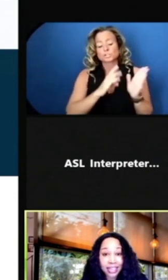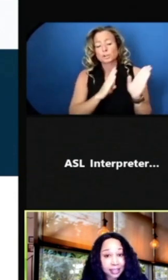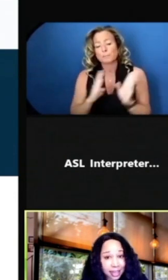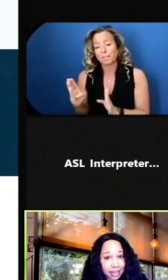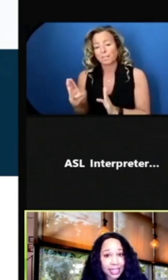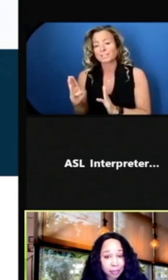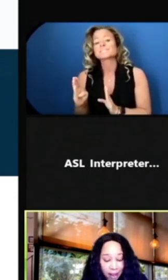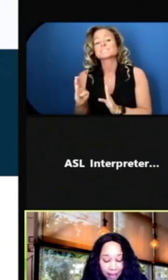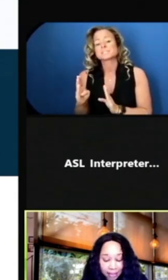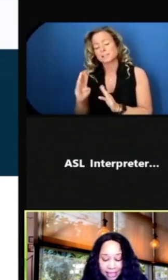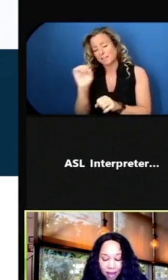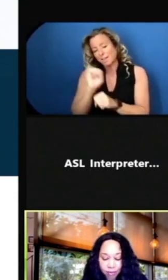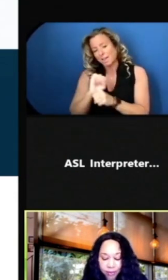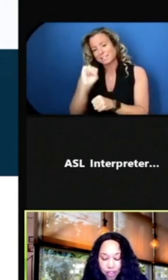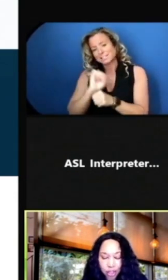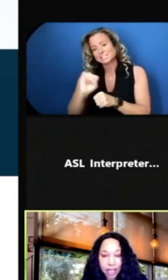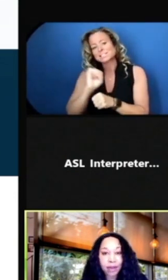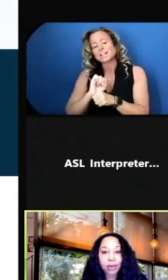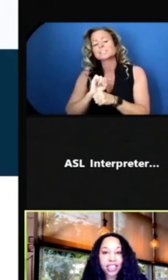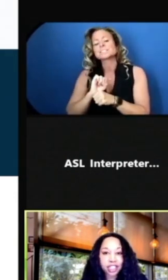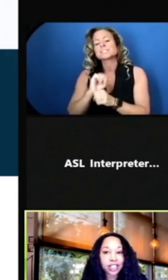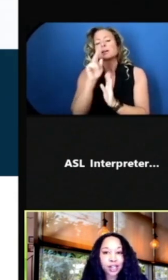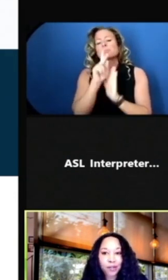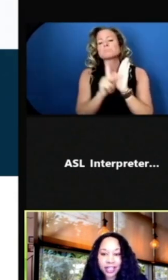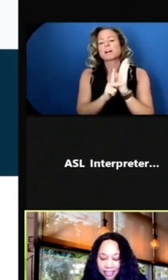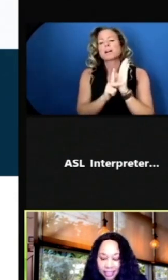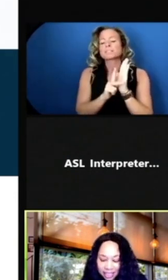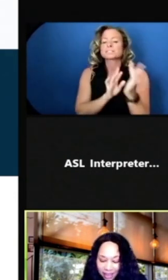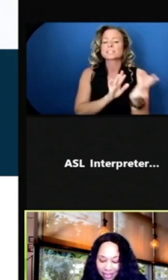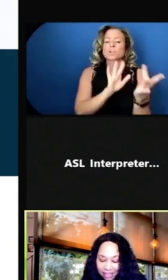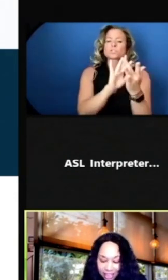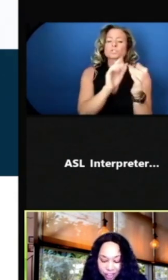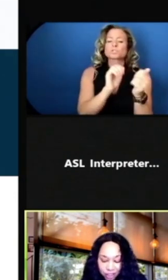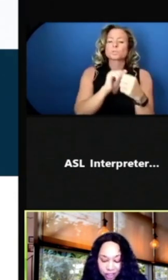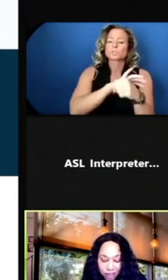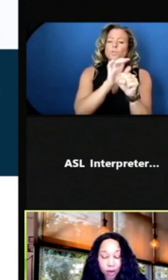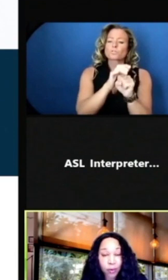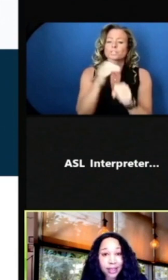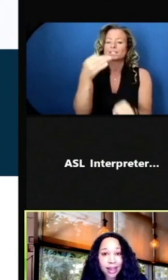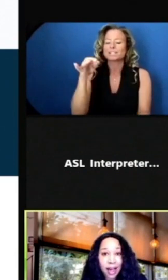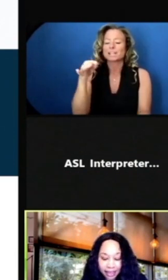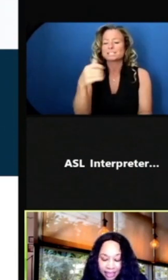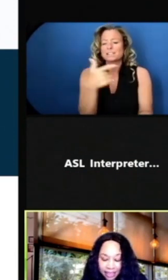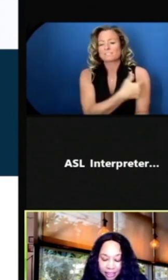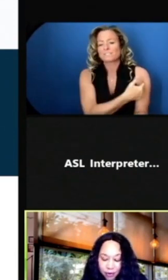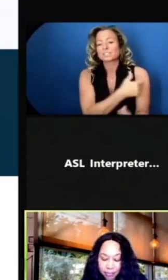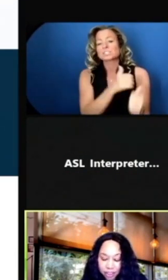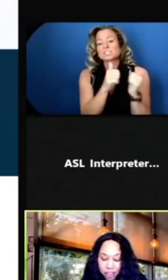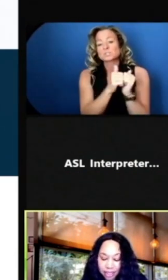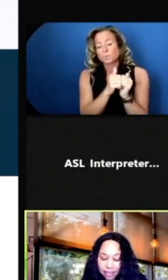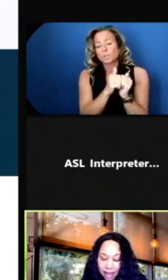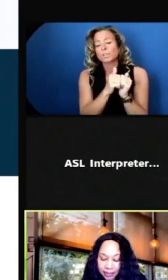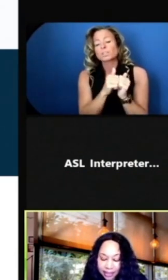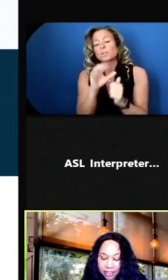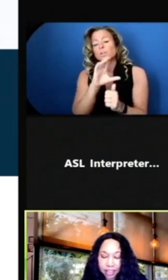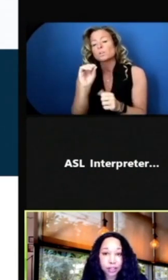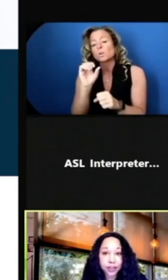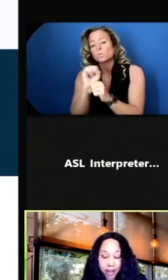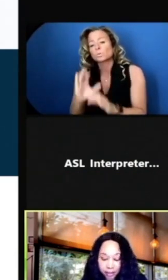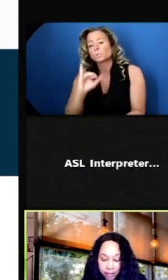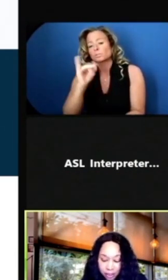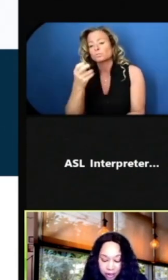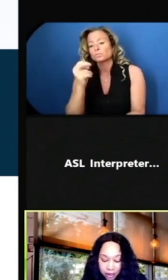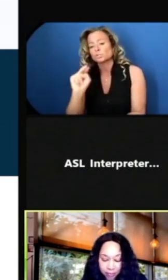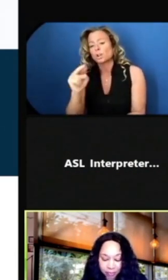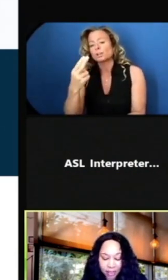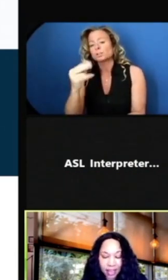and conducting policy outreach in relation to COVID-19 vaccination with colleagues from the Johns Hopkins Center for